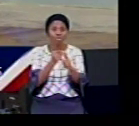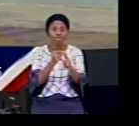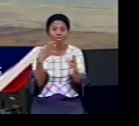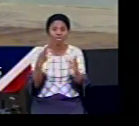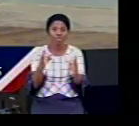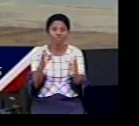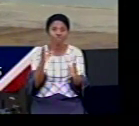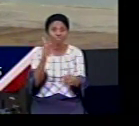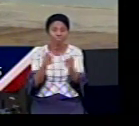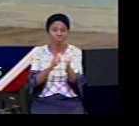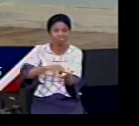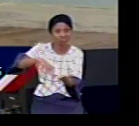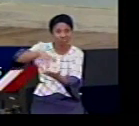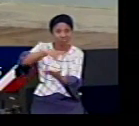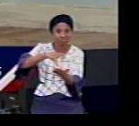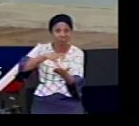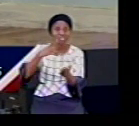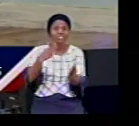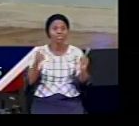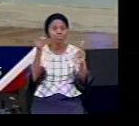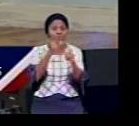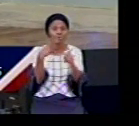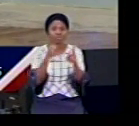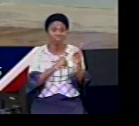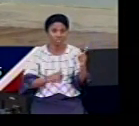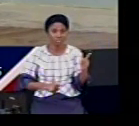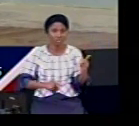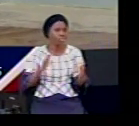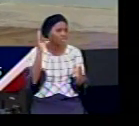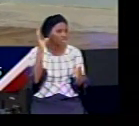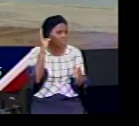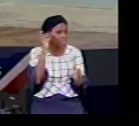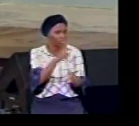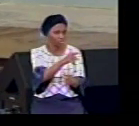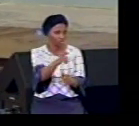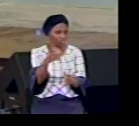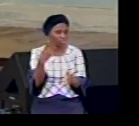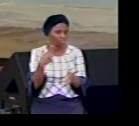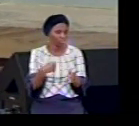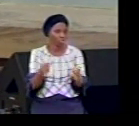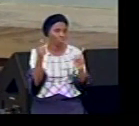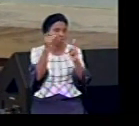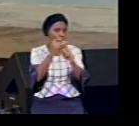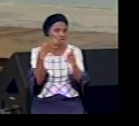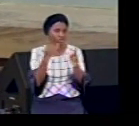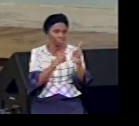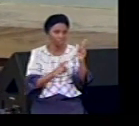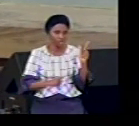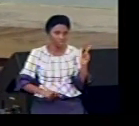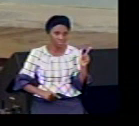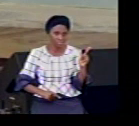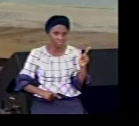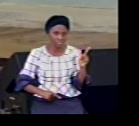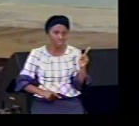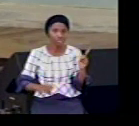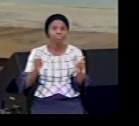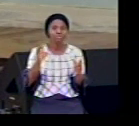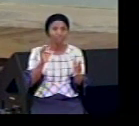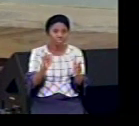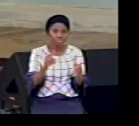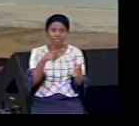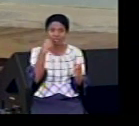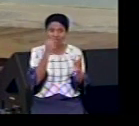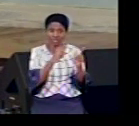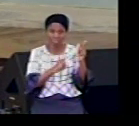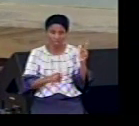contradictors, the word of the Lord. Hear ye the word of the Lord. Thus